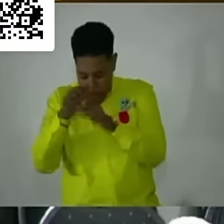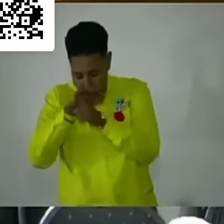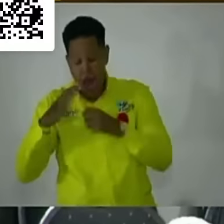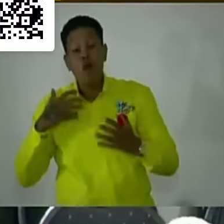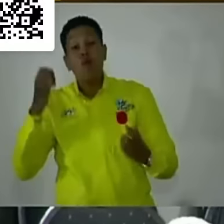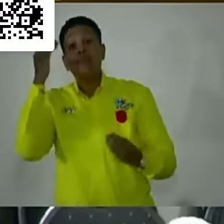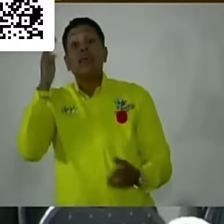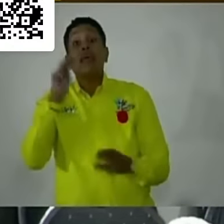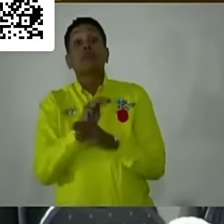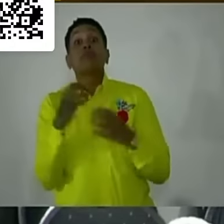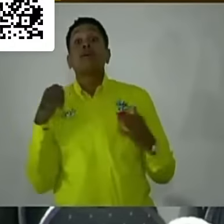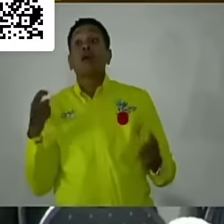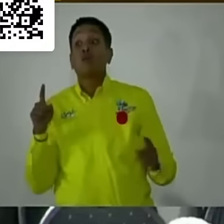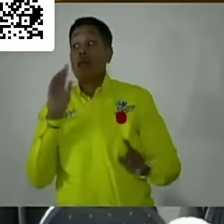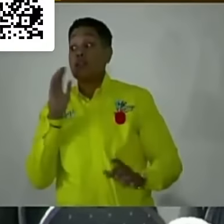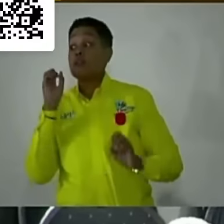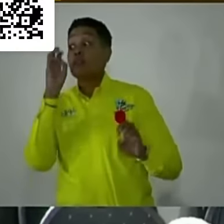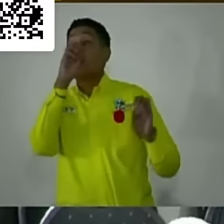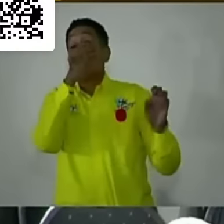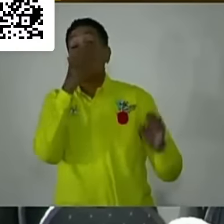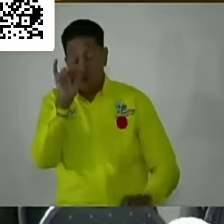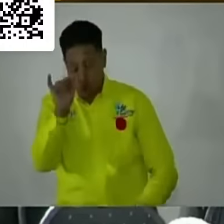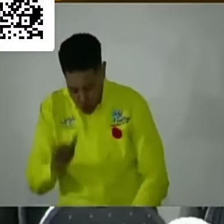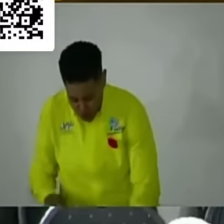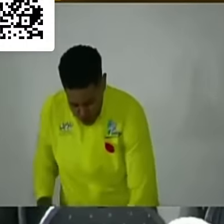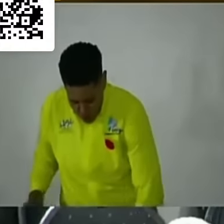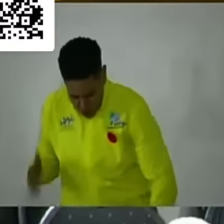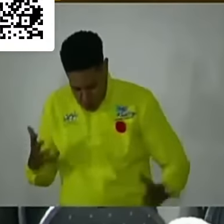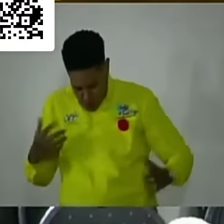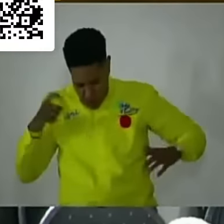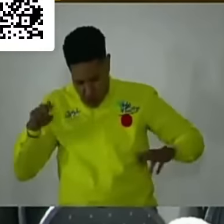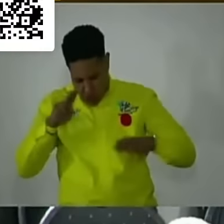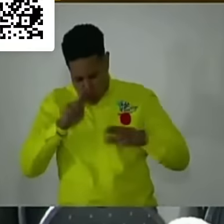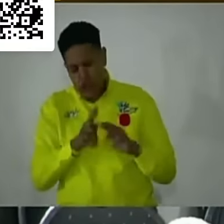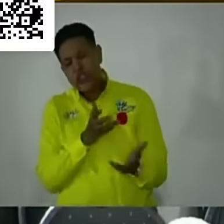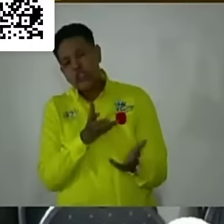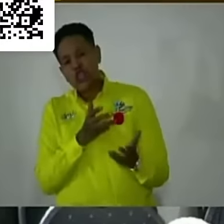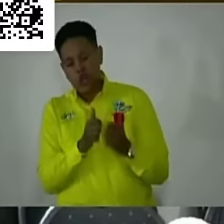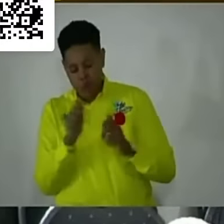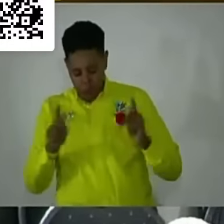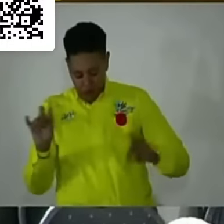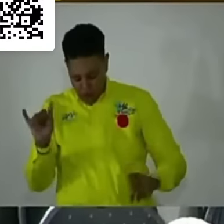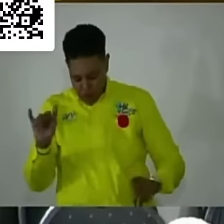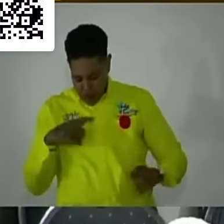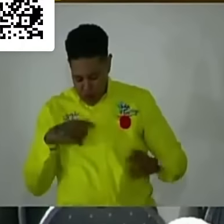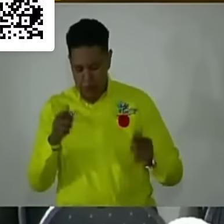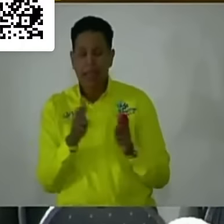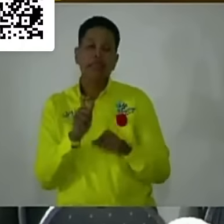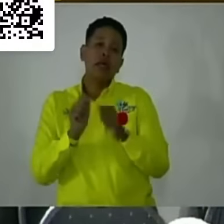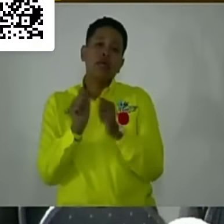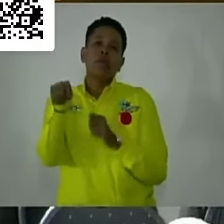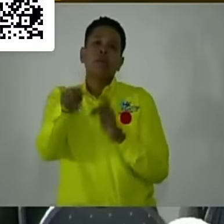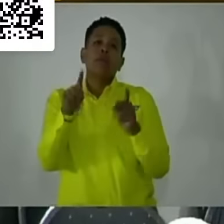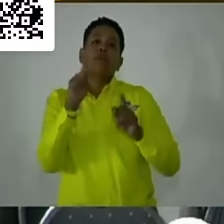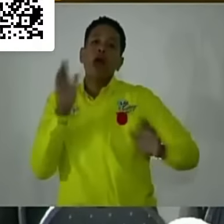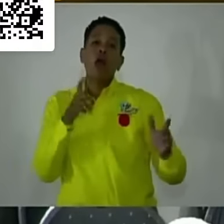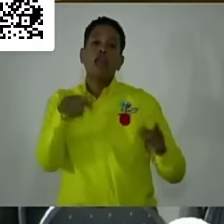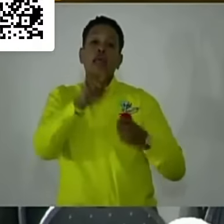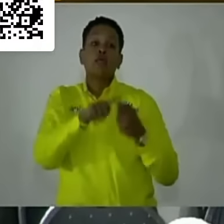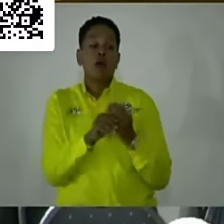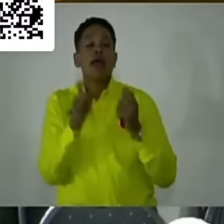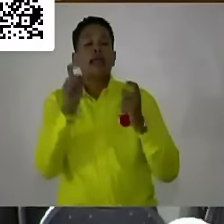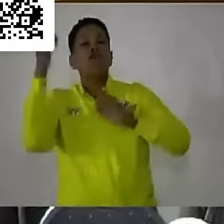Minister of Health, while you carry the food packages, maybe we just need to sit down and talk to people a little bit, spend a little time with them and encourage them and give